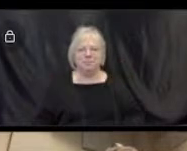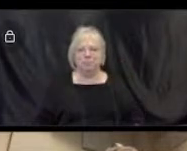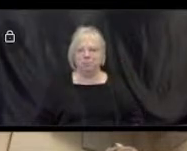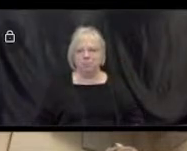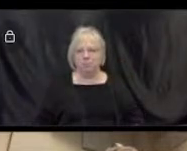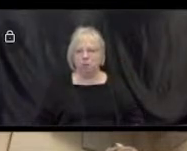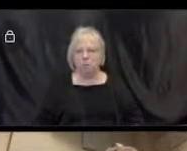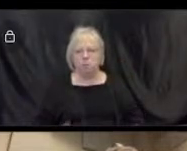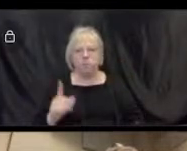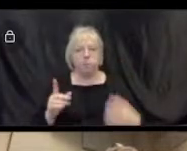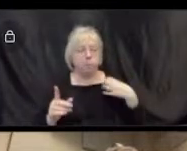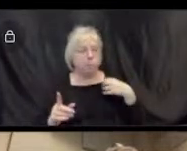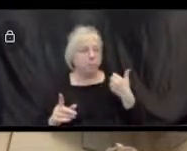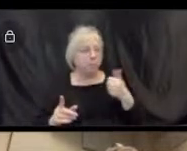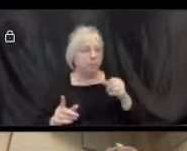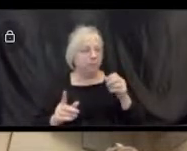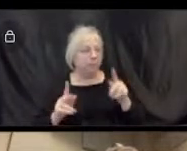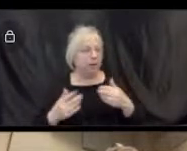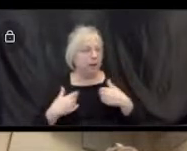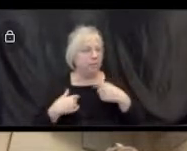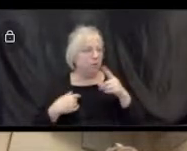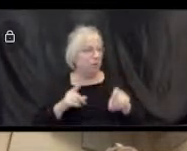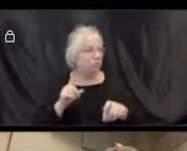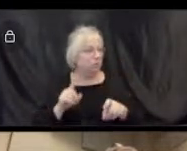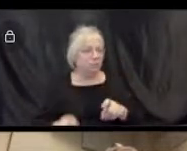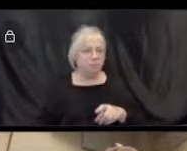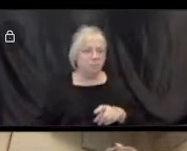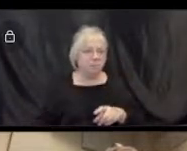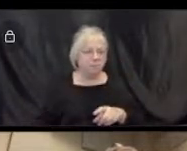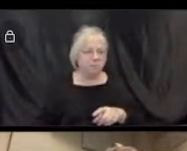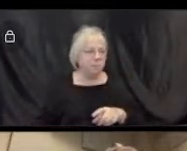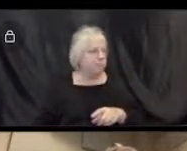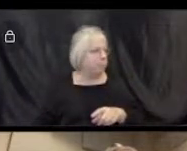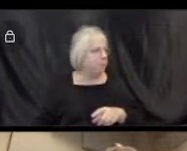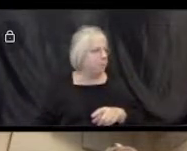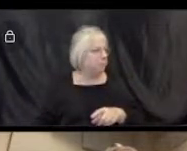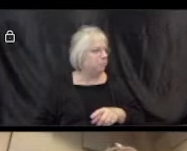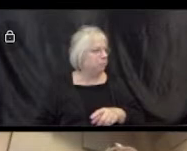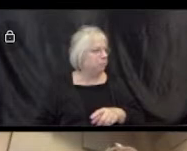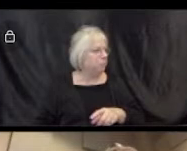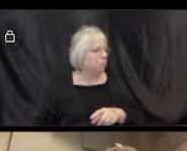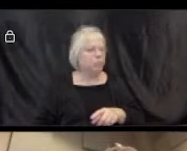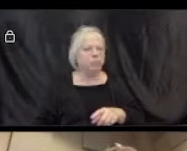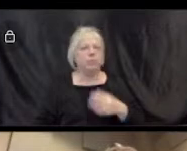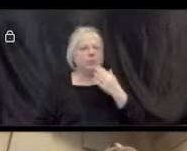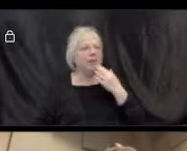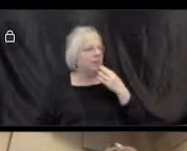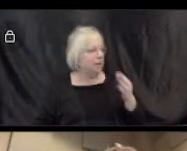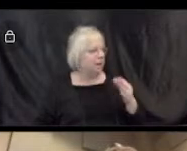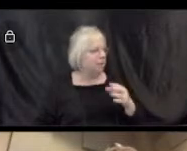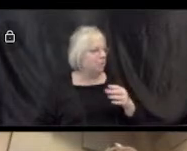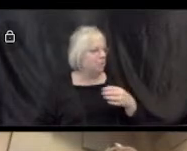Does anyone have any questions? Mr. Hunter? Mr. Douglas, excuse me? Thank you, Mr. Douglas.